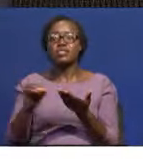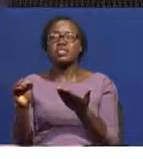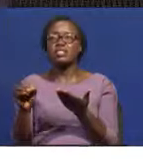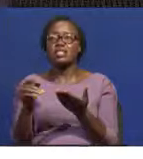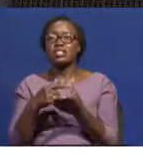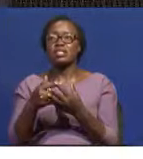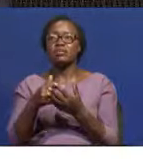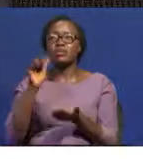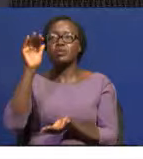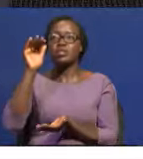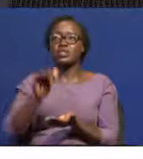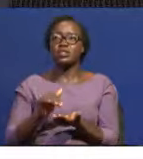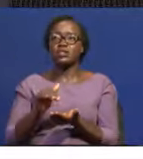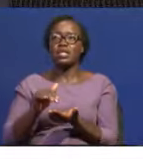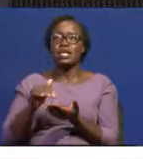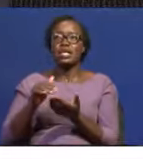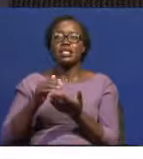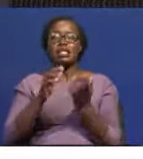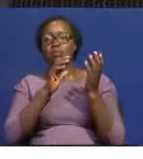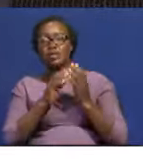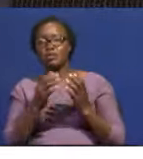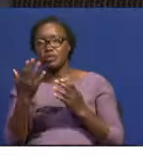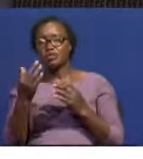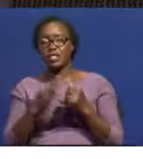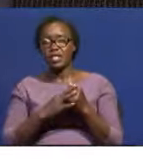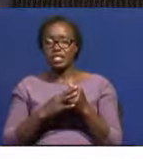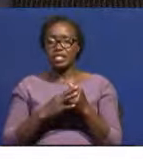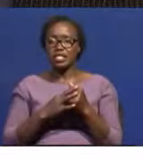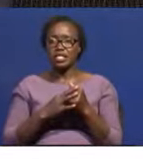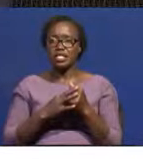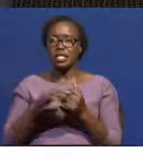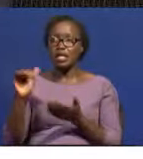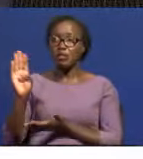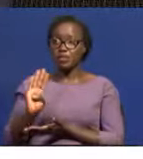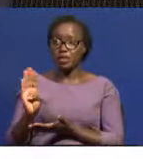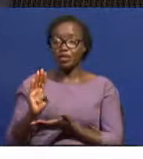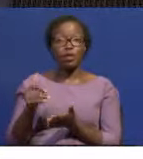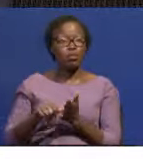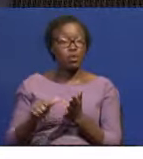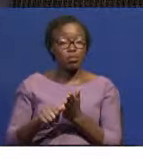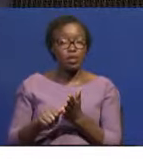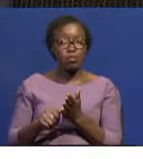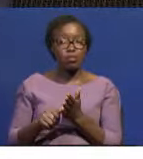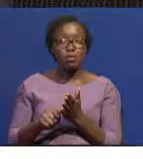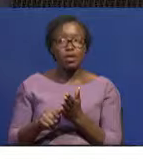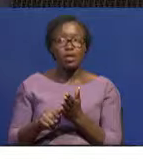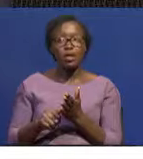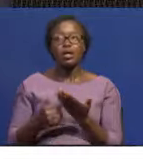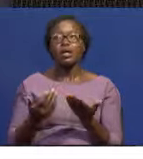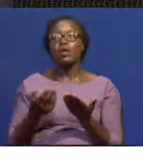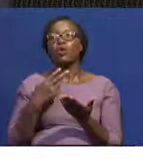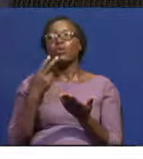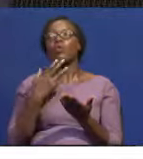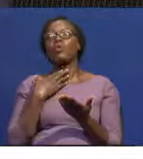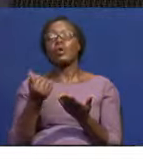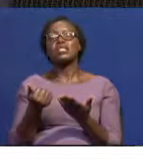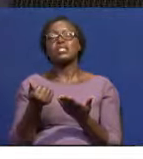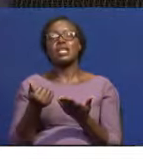reduce the budget by 58 billion. Now the problem is nobody wants the budget,